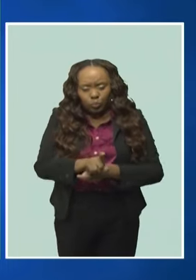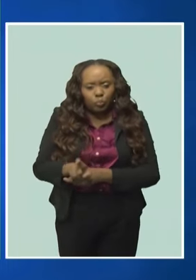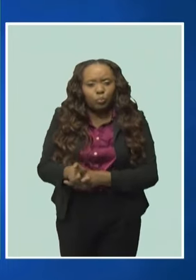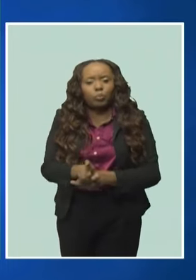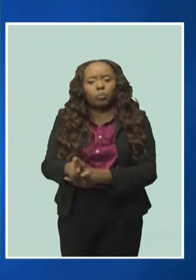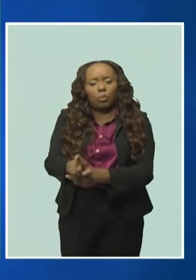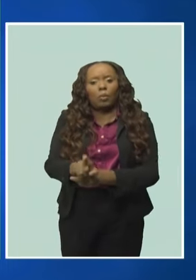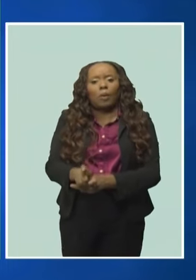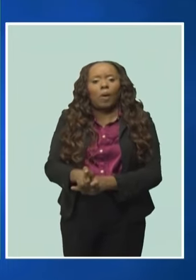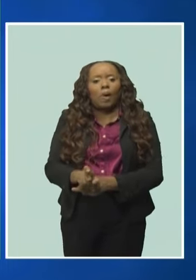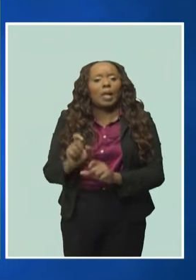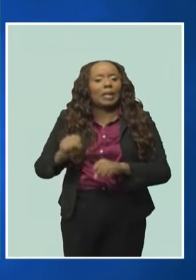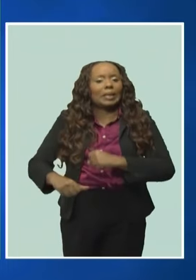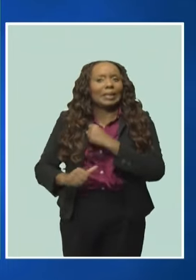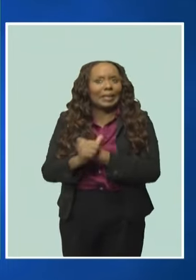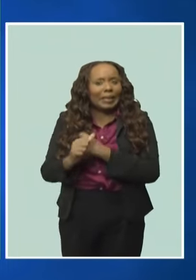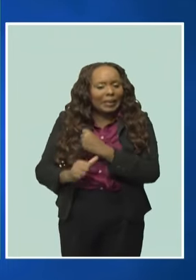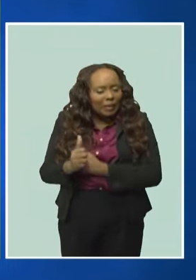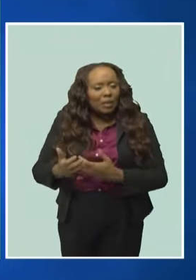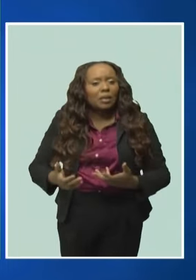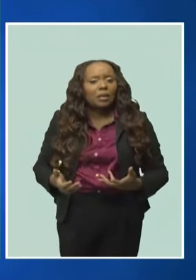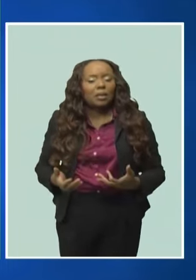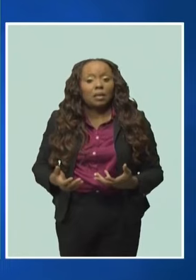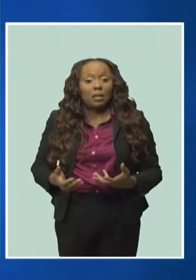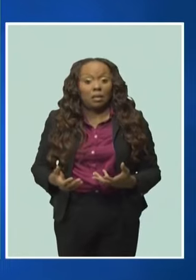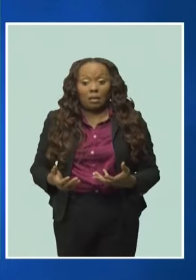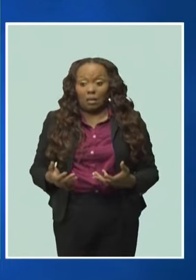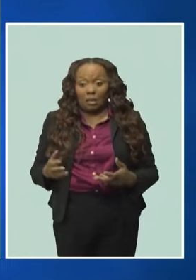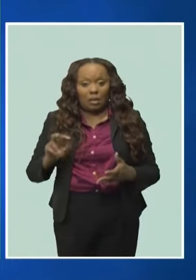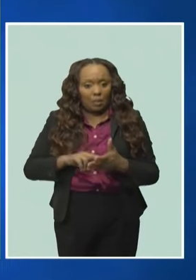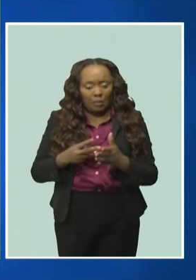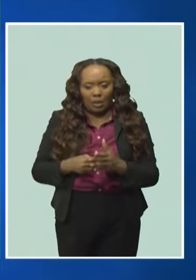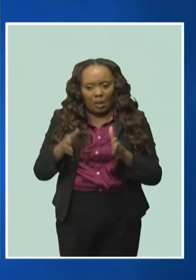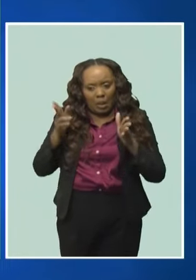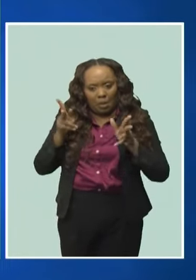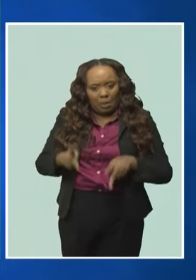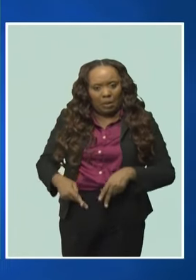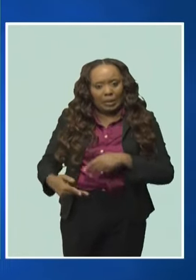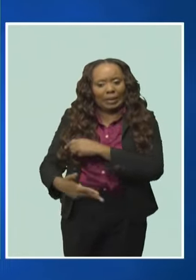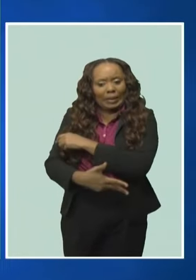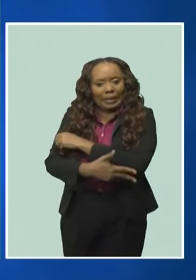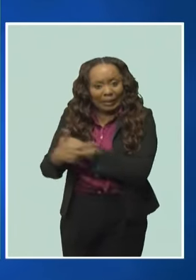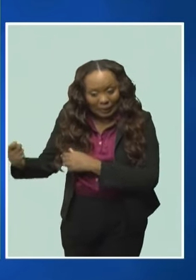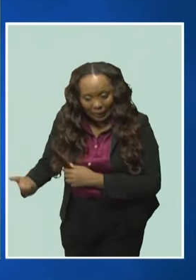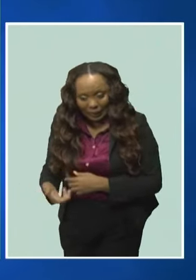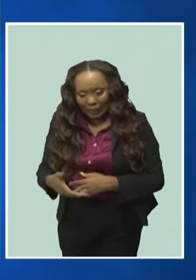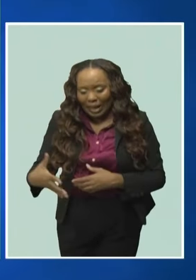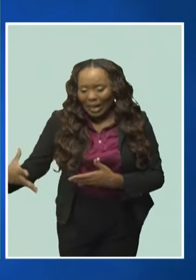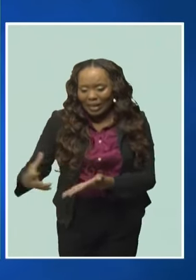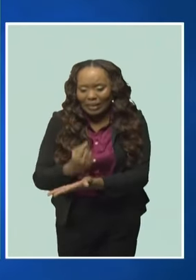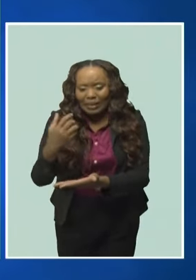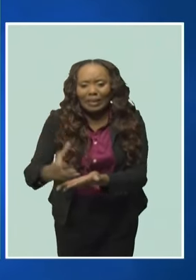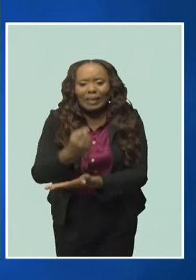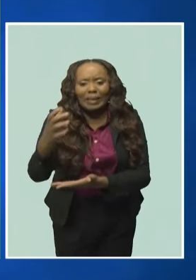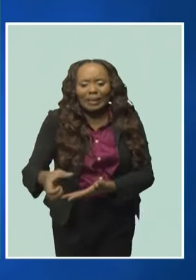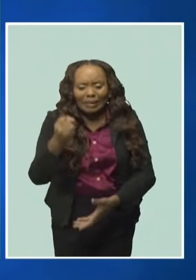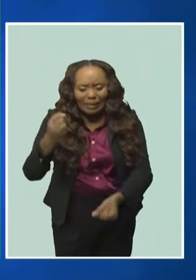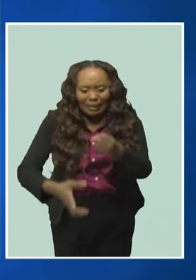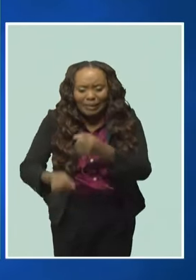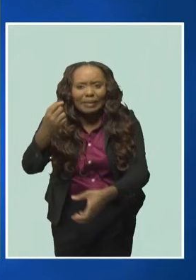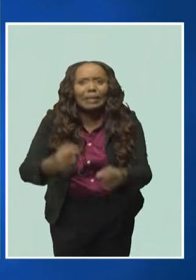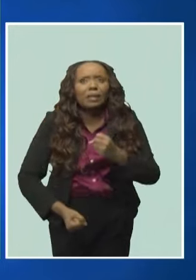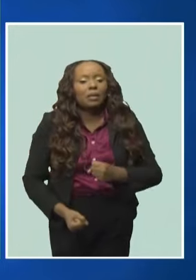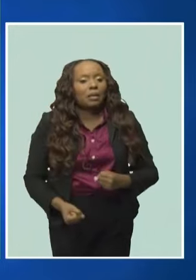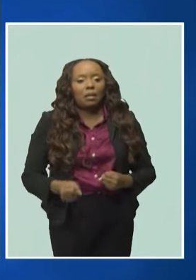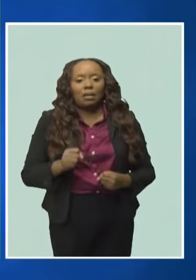longer, depending on the type of pesticide. Somebody steals it after you have sprayed. What happens with it? Your health can